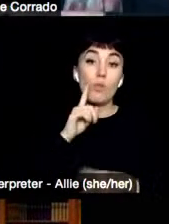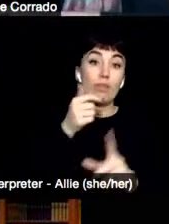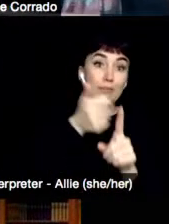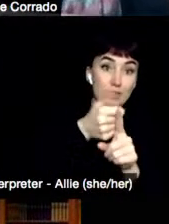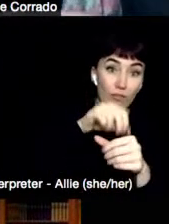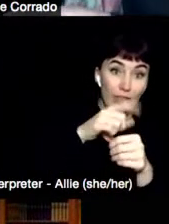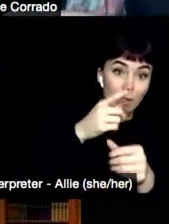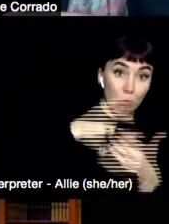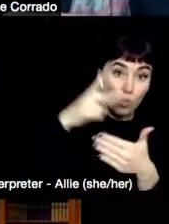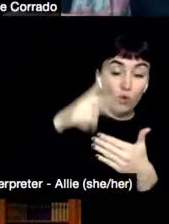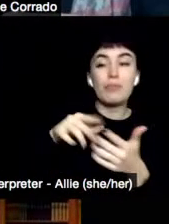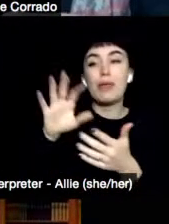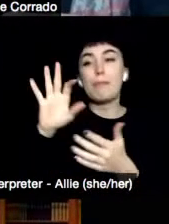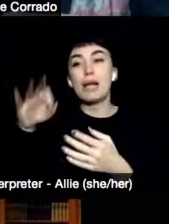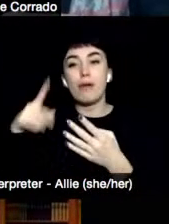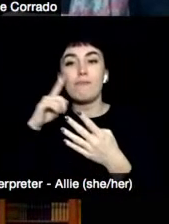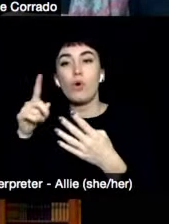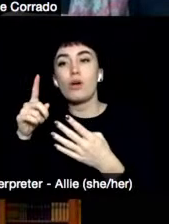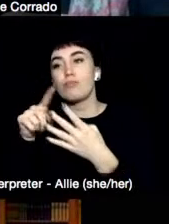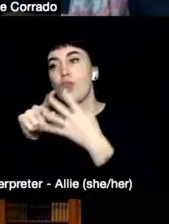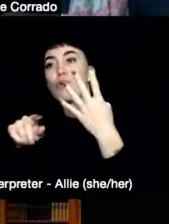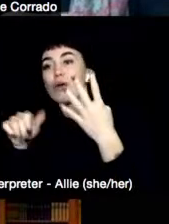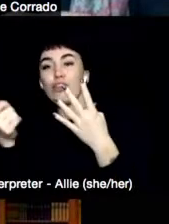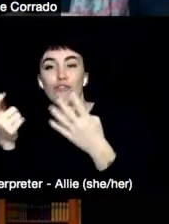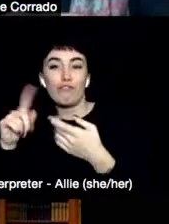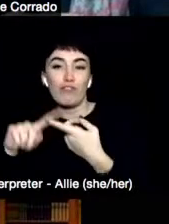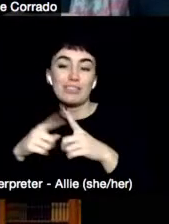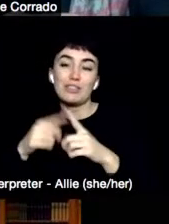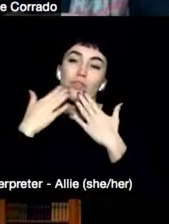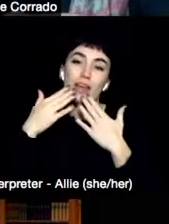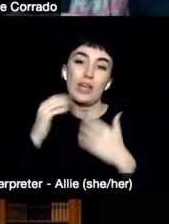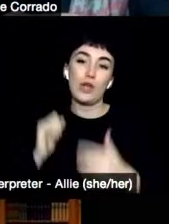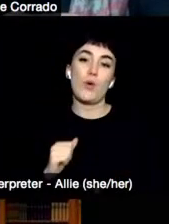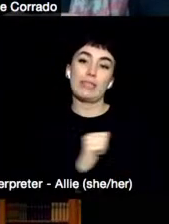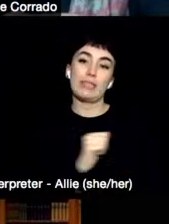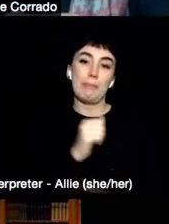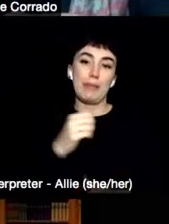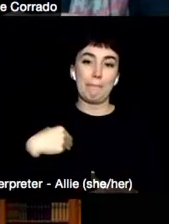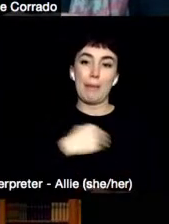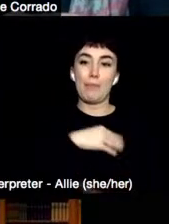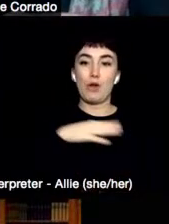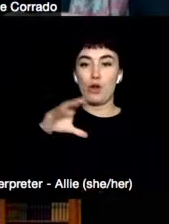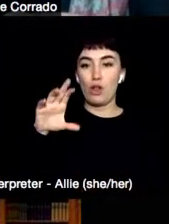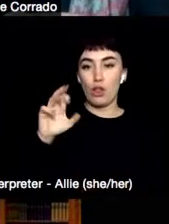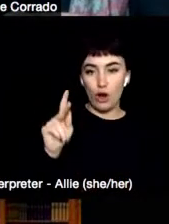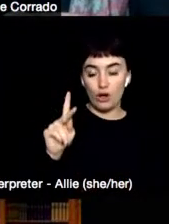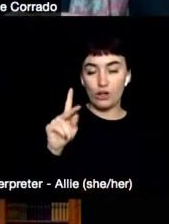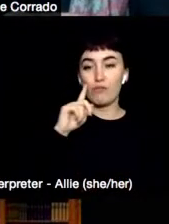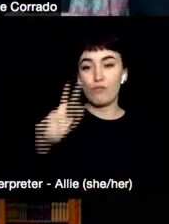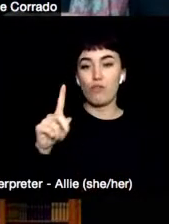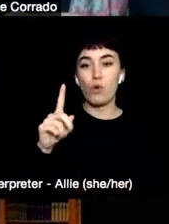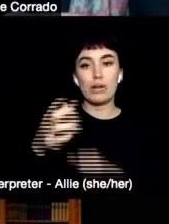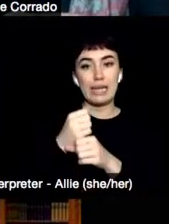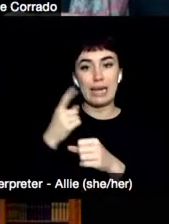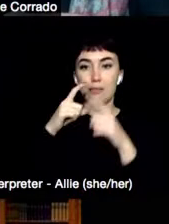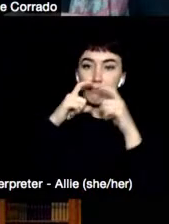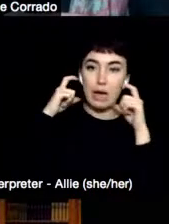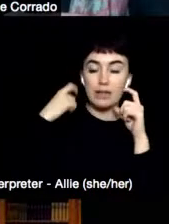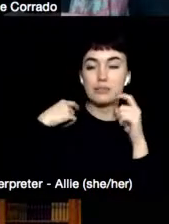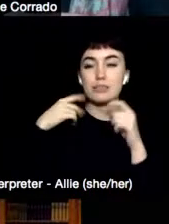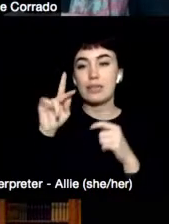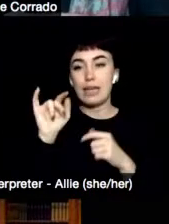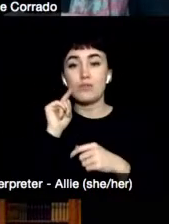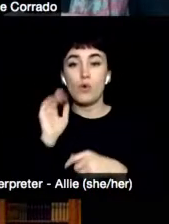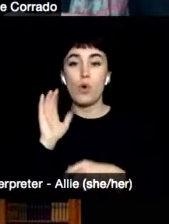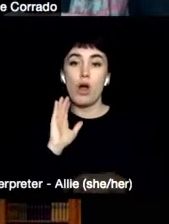and doing the drive-through. So thank you, Assemblymember Clark, for procuring those for our